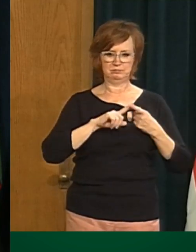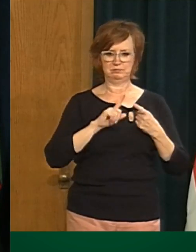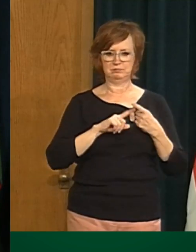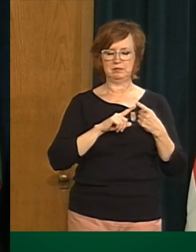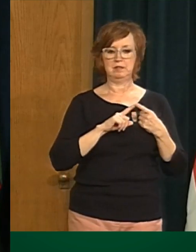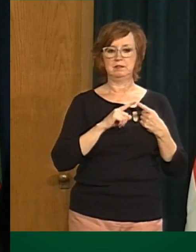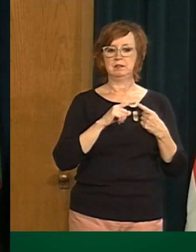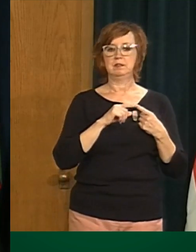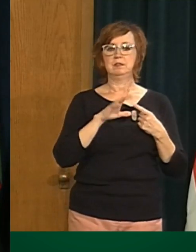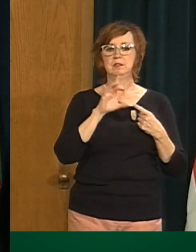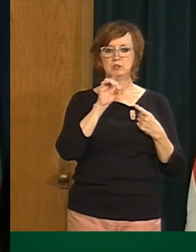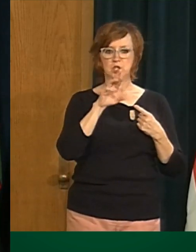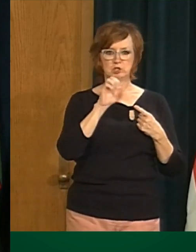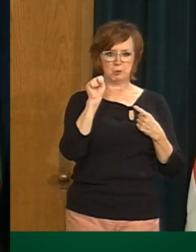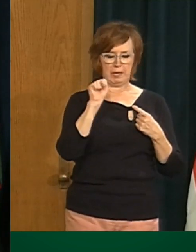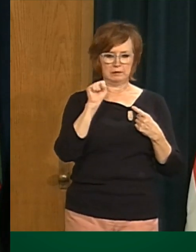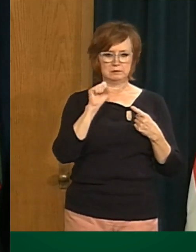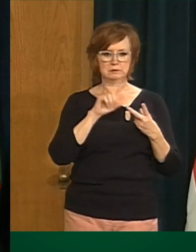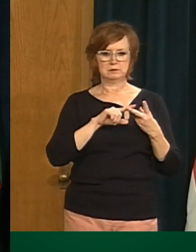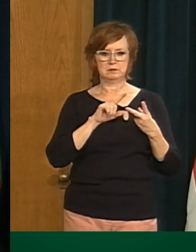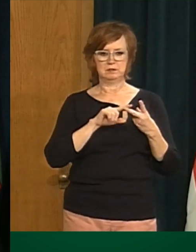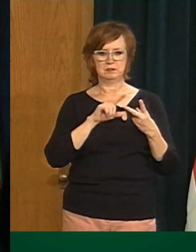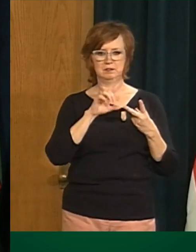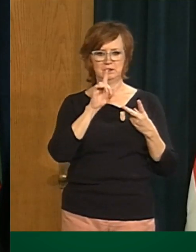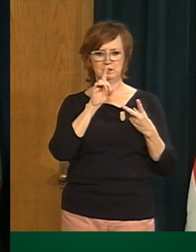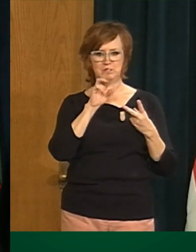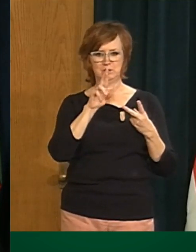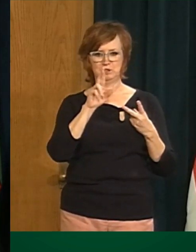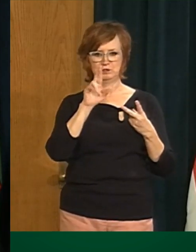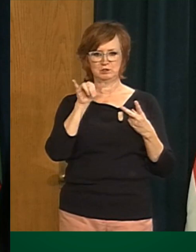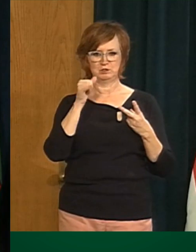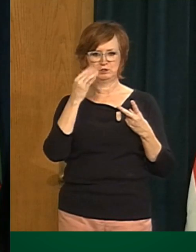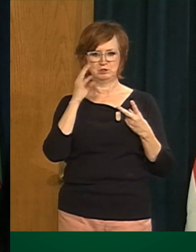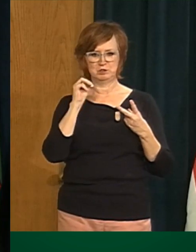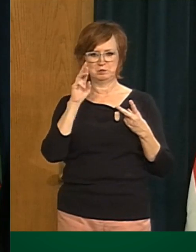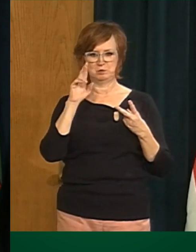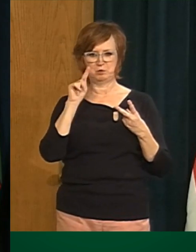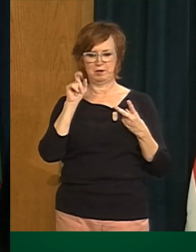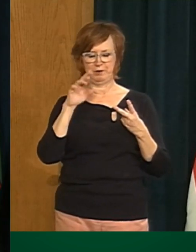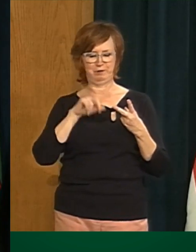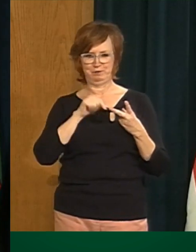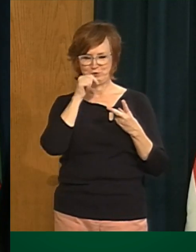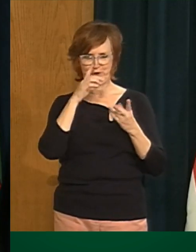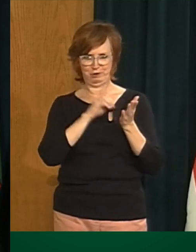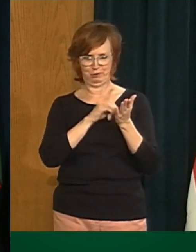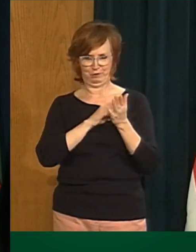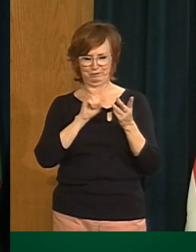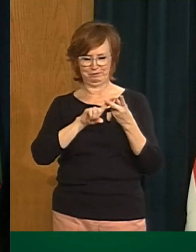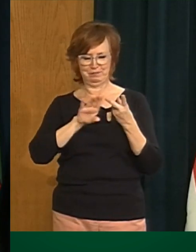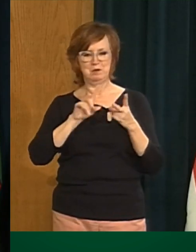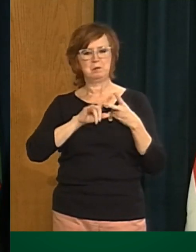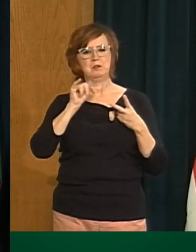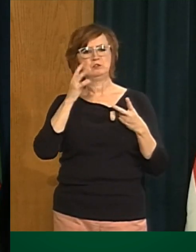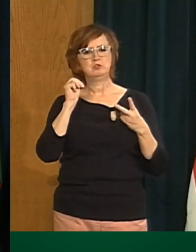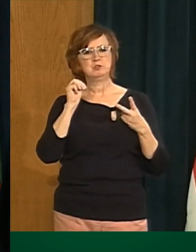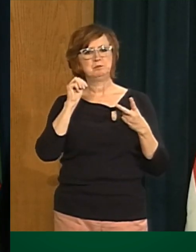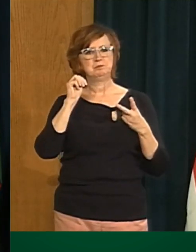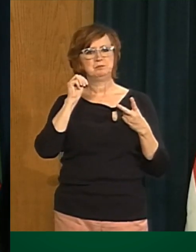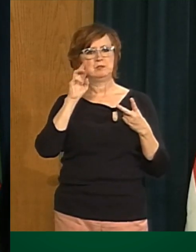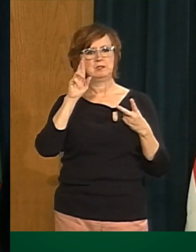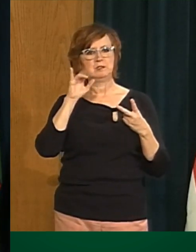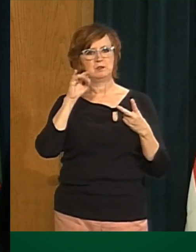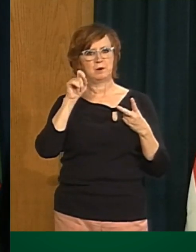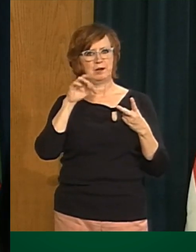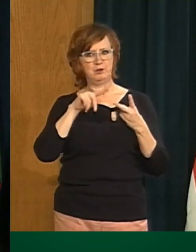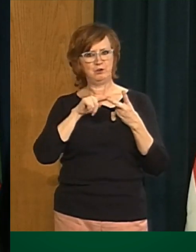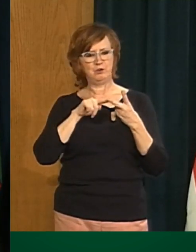Minister of Health. I was going to call him Dr. Jim Ryder. He's not a doctor just quite yet, but Jim Ryder. And they have been working